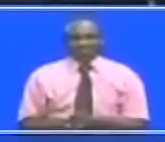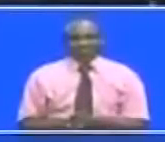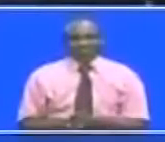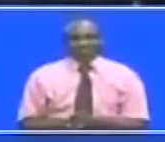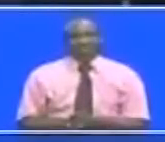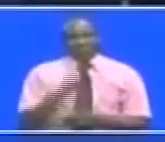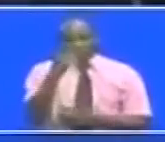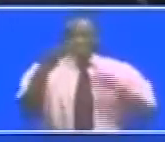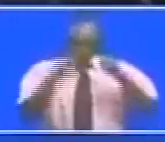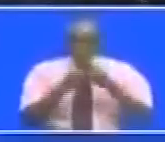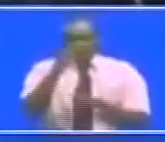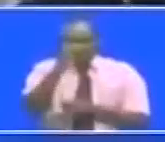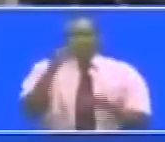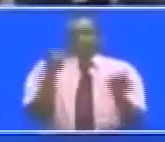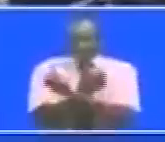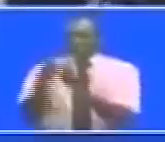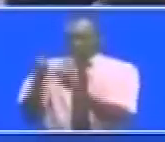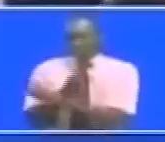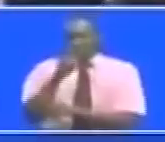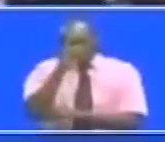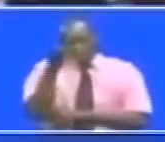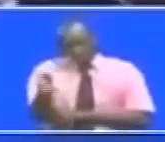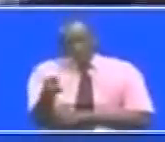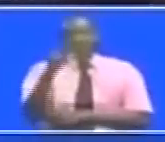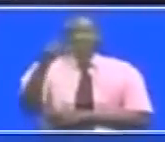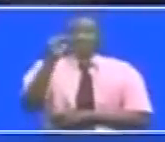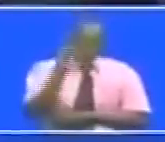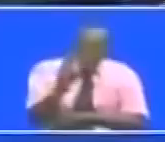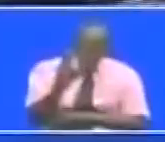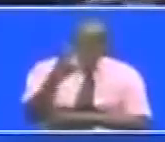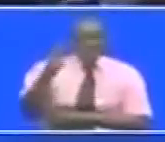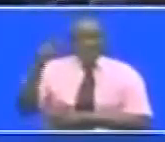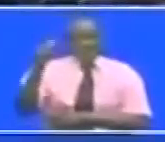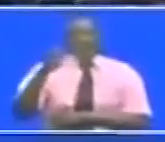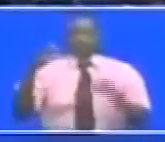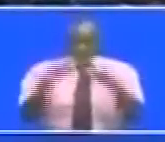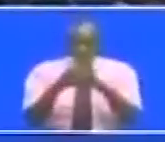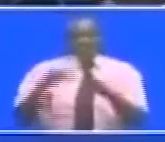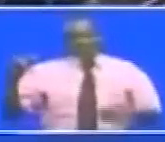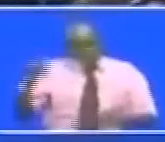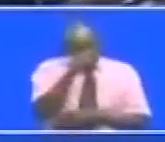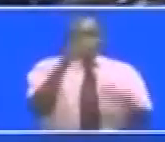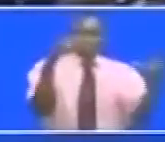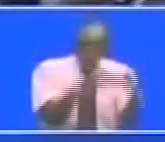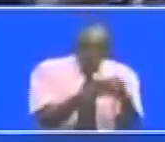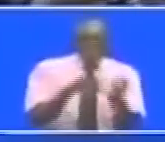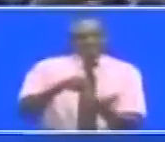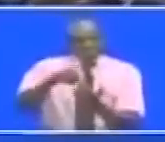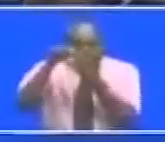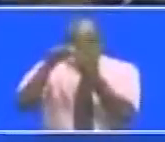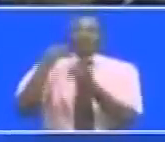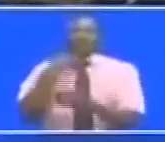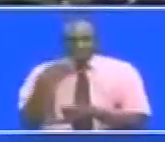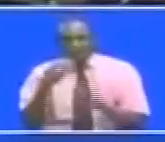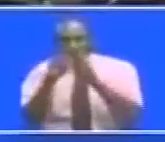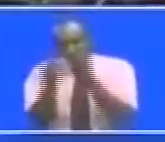The 28 officers came from different police formations, including the GSU Recce Squad, the Flying Squad, Special Crimes Prevention Unit,